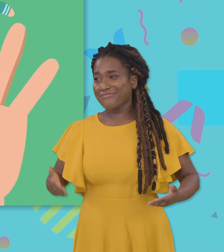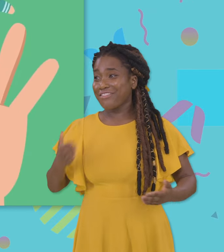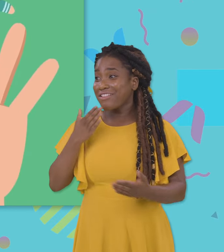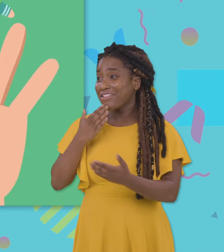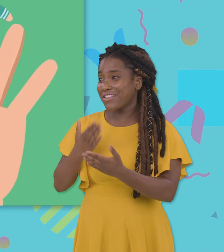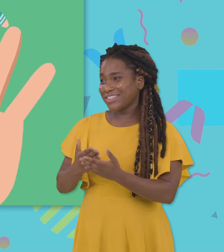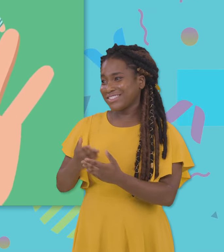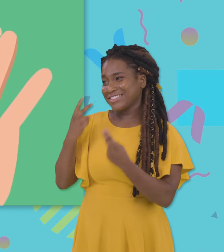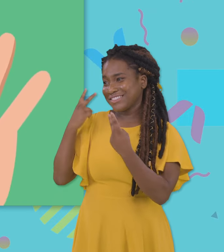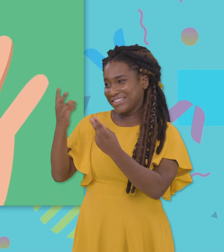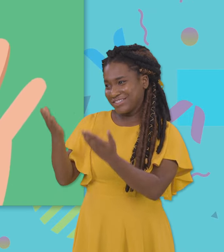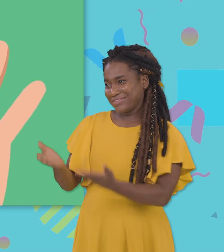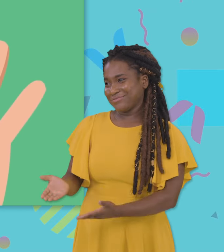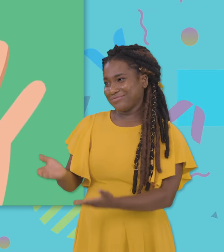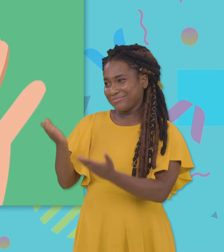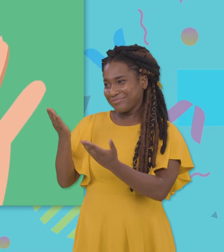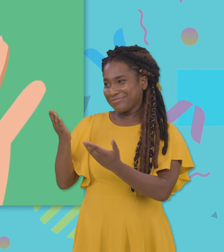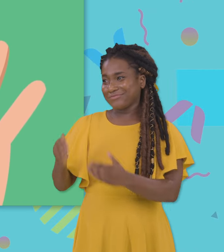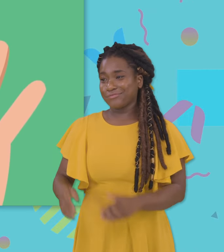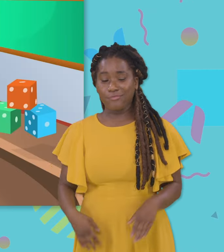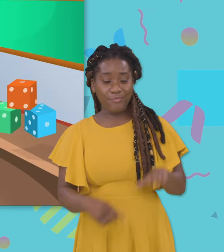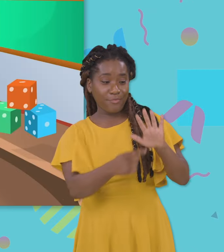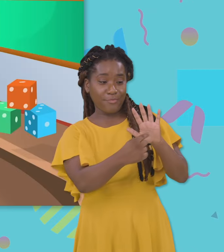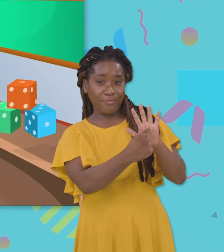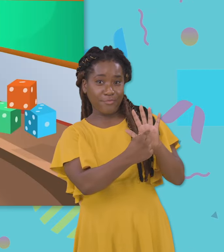Here I am, how do you do?